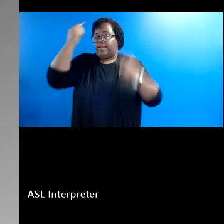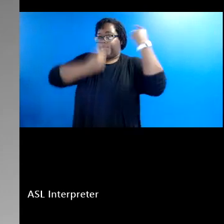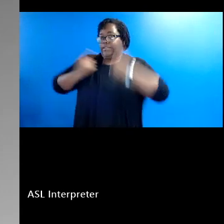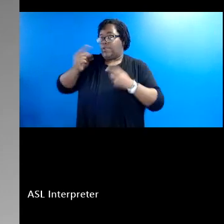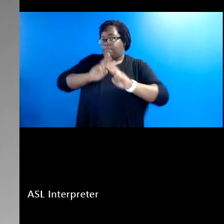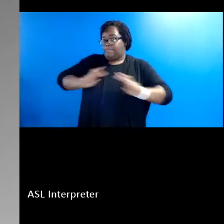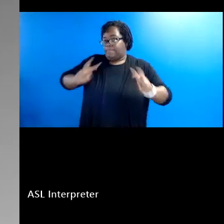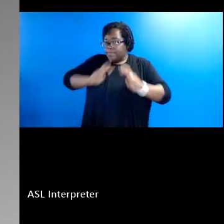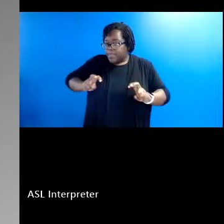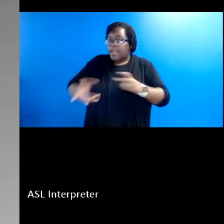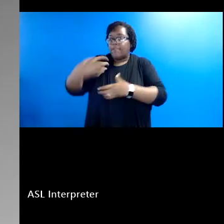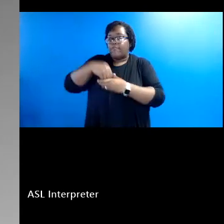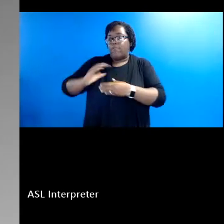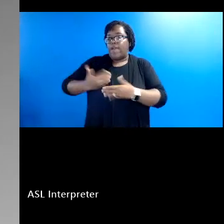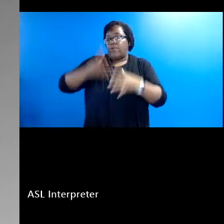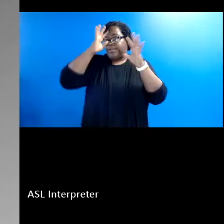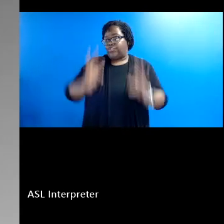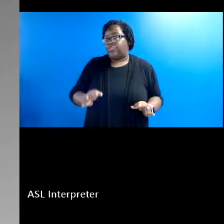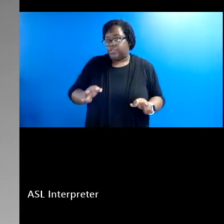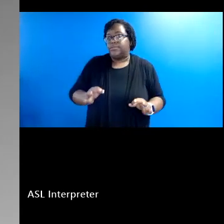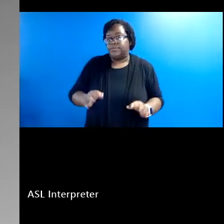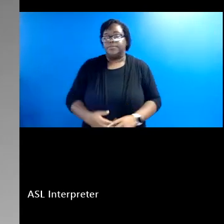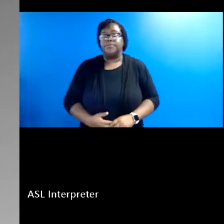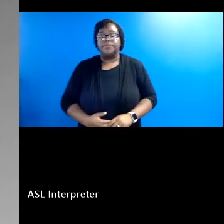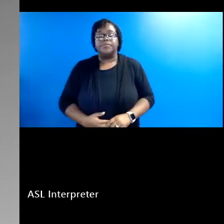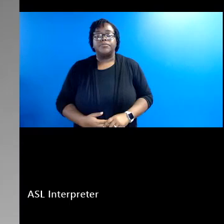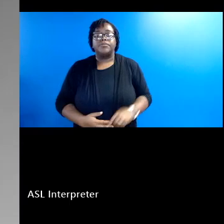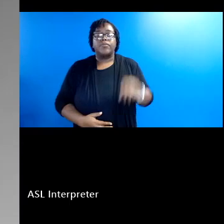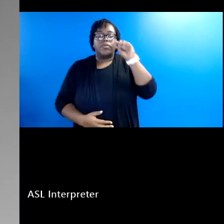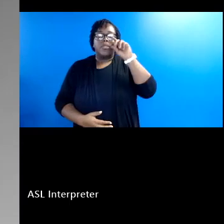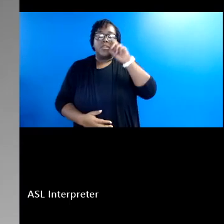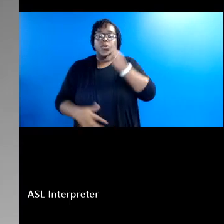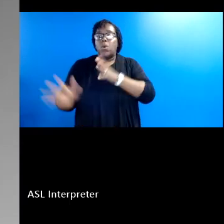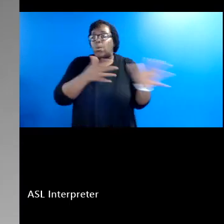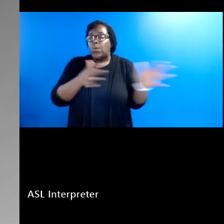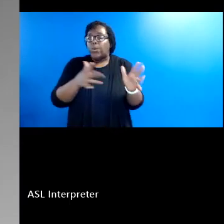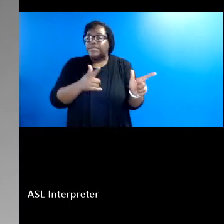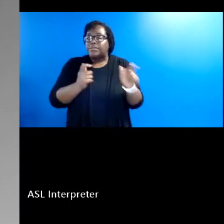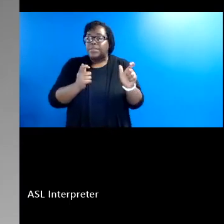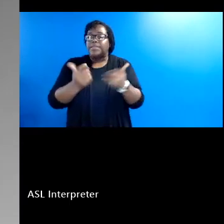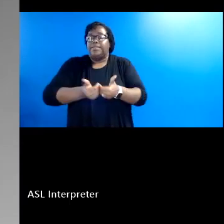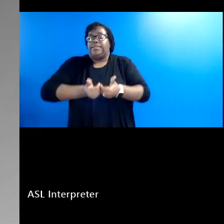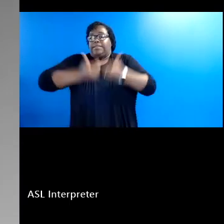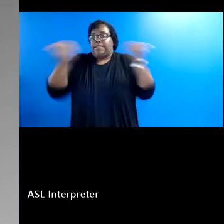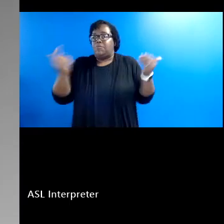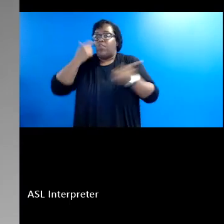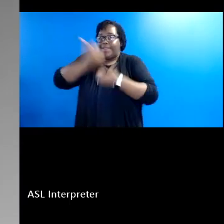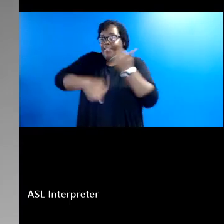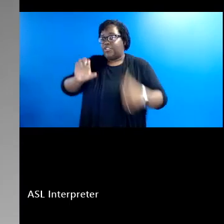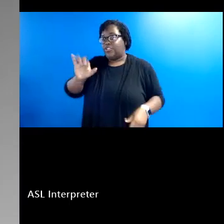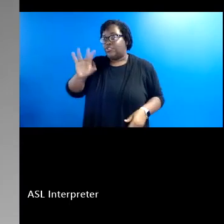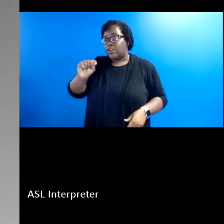the decision points for our thresholds. Wind speed is determined separately for each circuit based on the